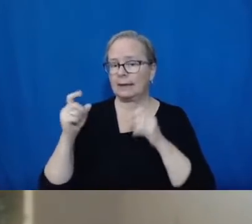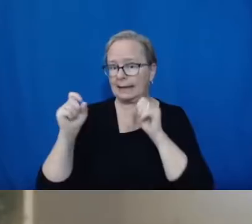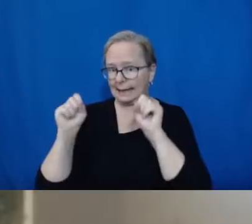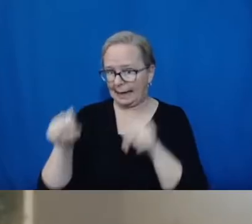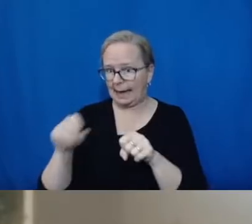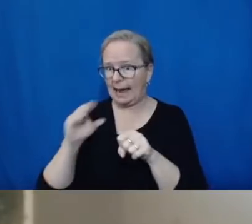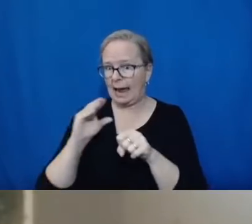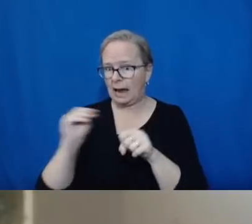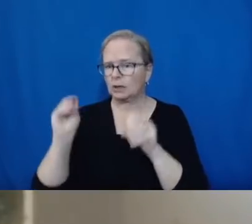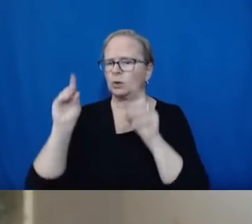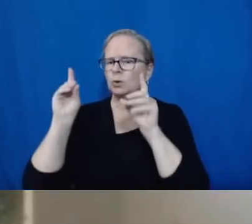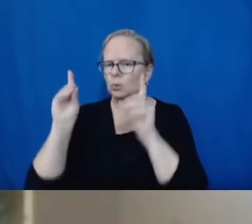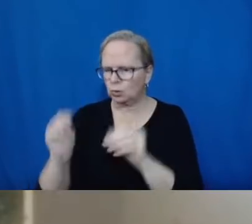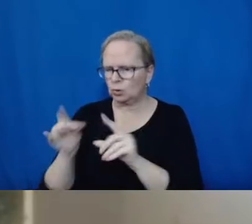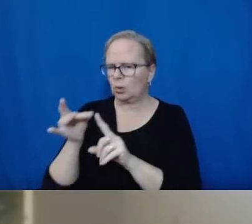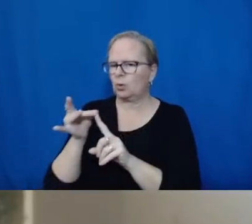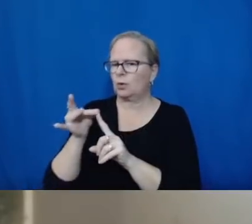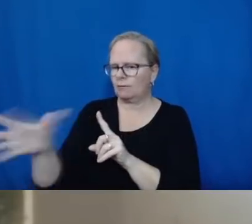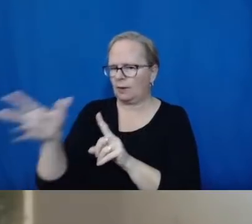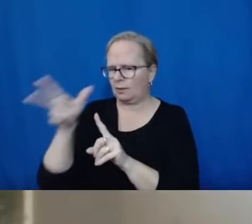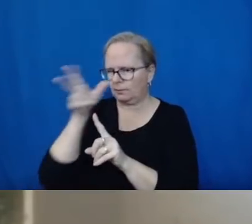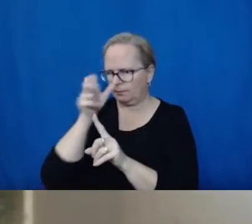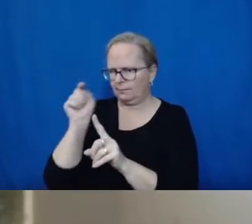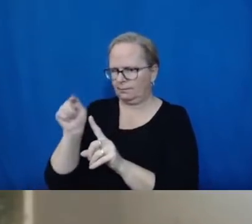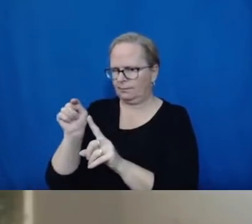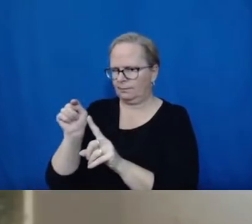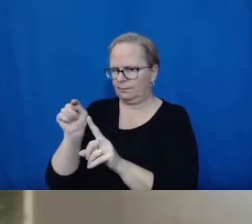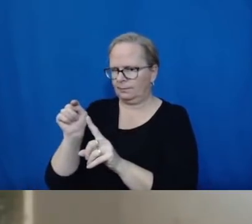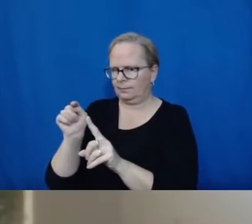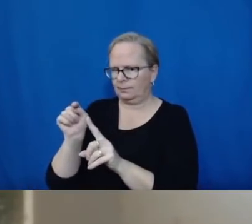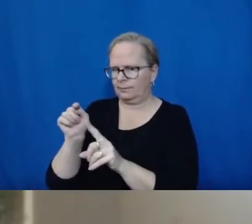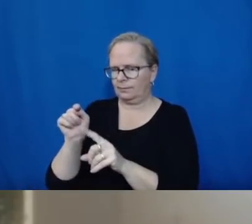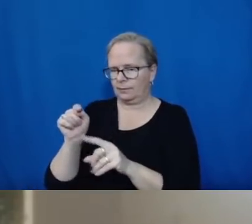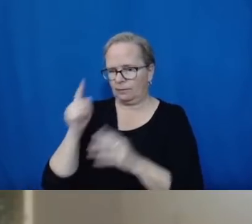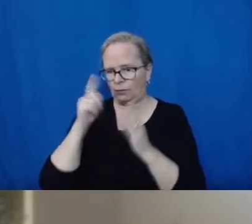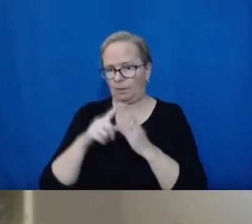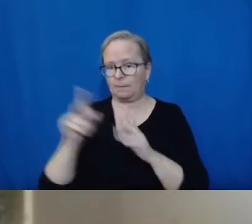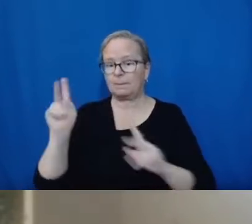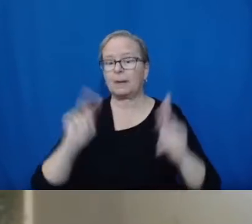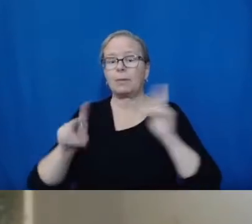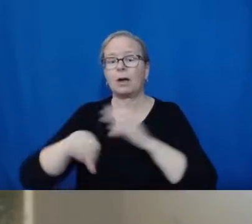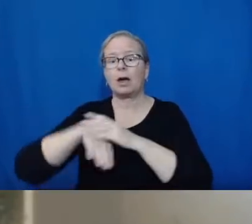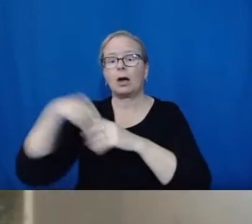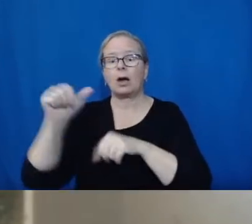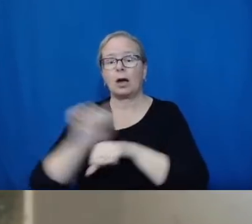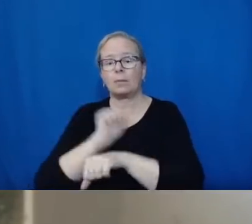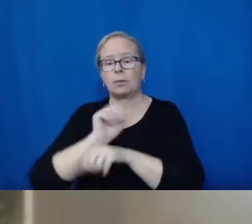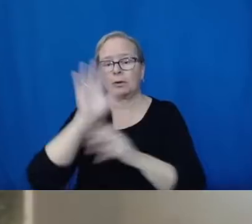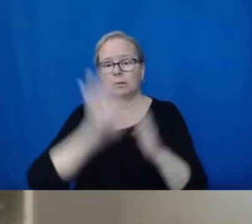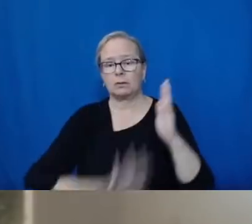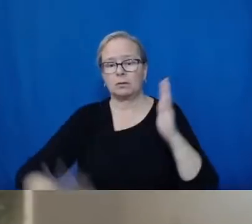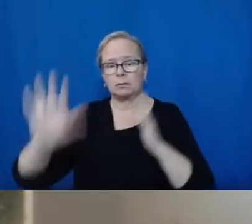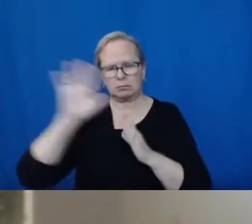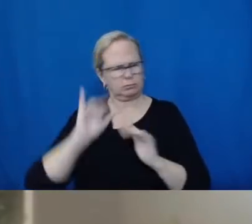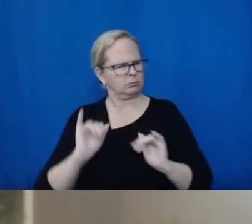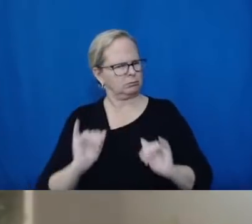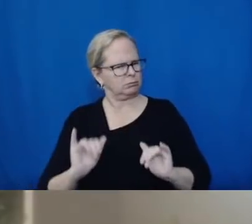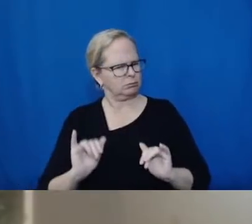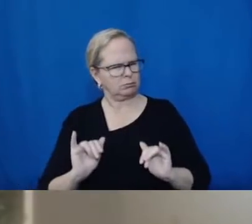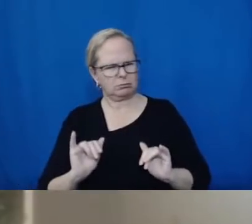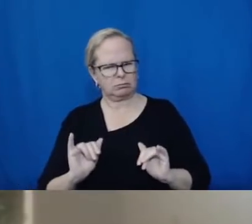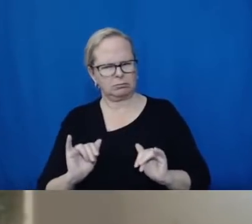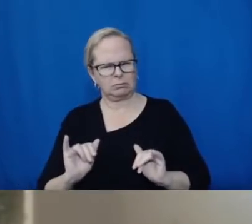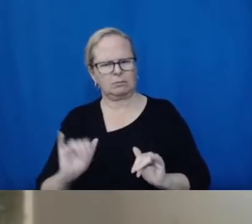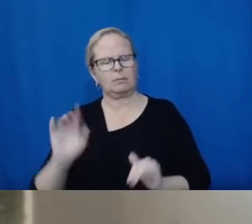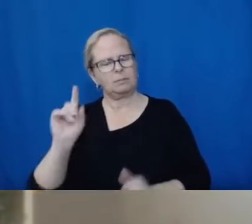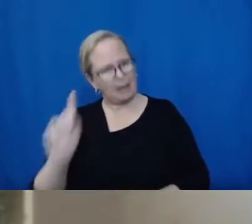that seems like a big step to those who may be listening from outside Alberta, but indeed it's been a fight that